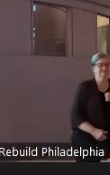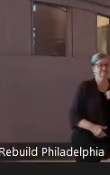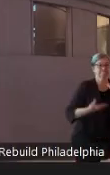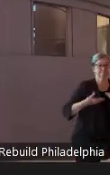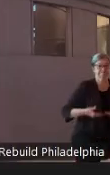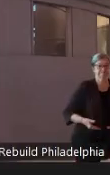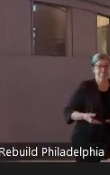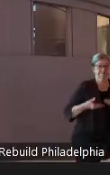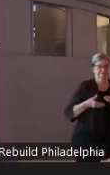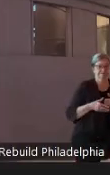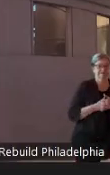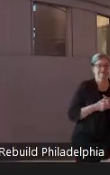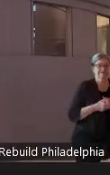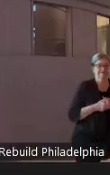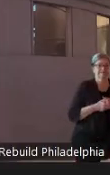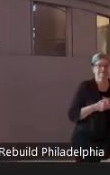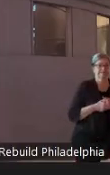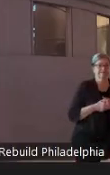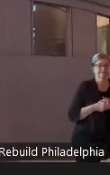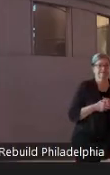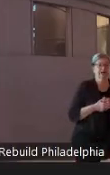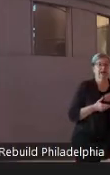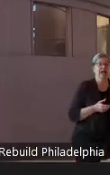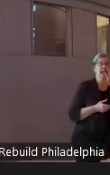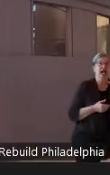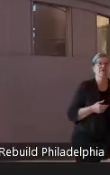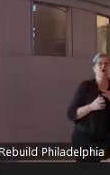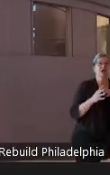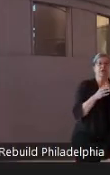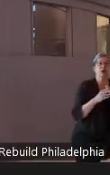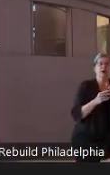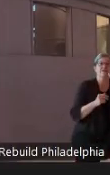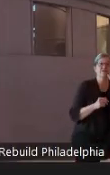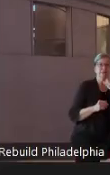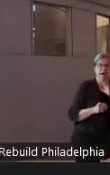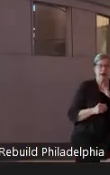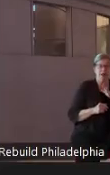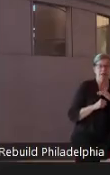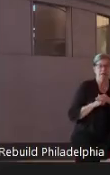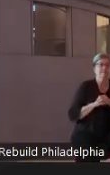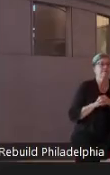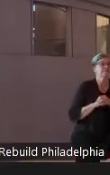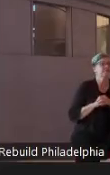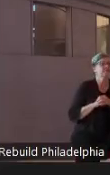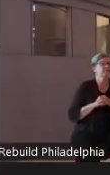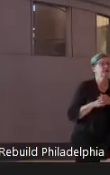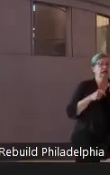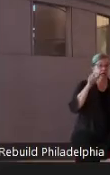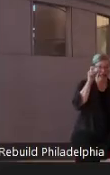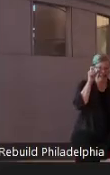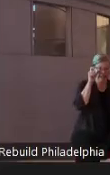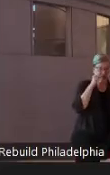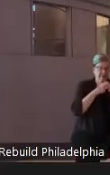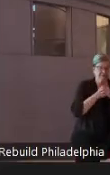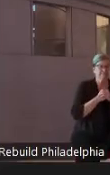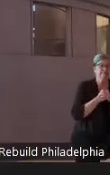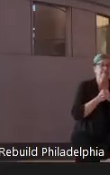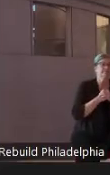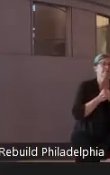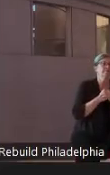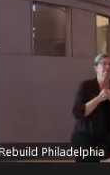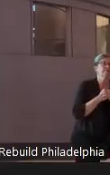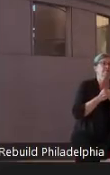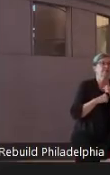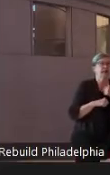I am an African-American female. I wear glasses.